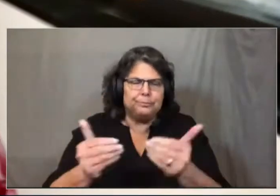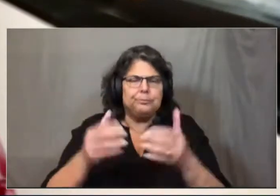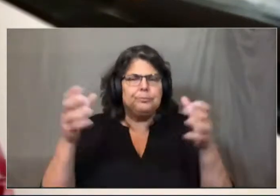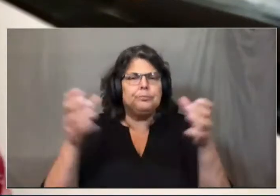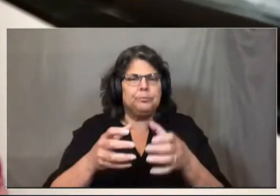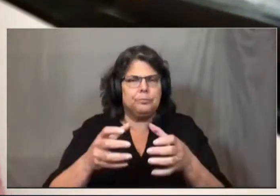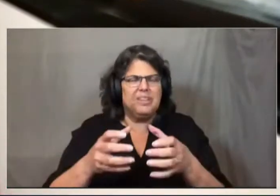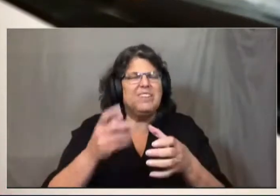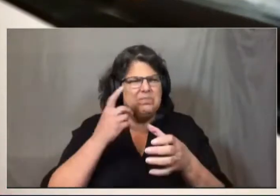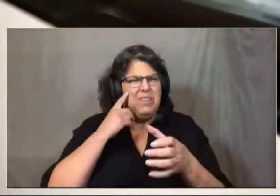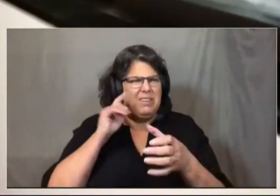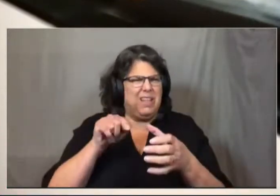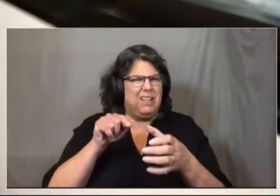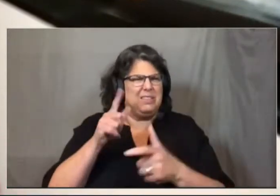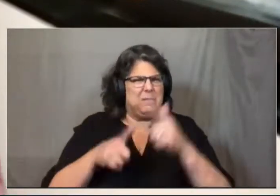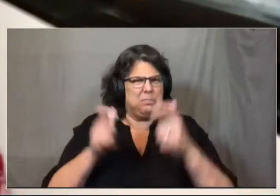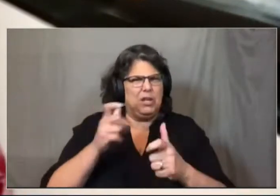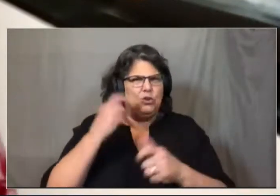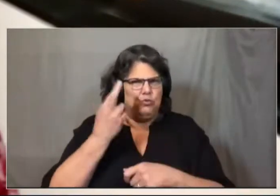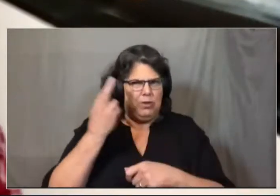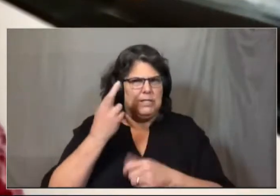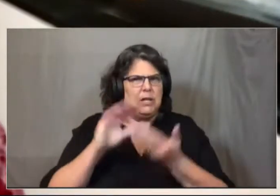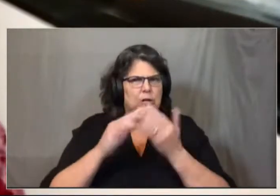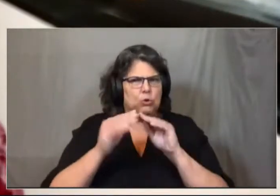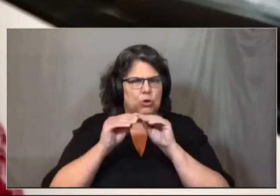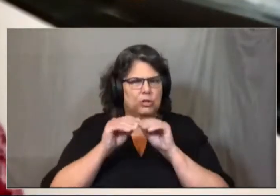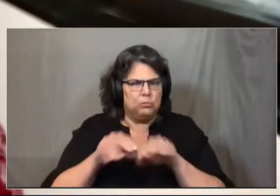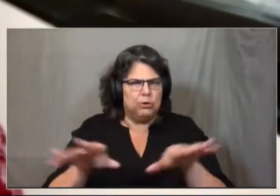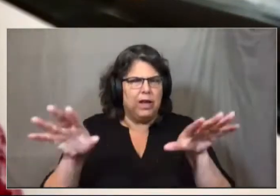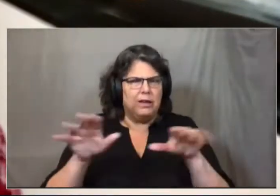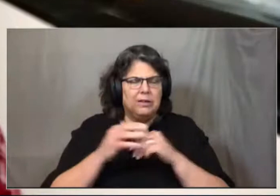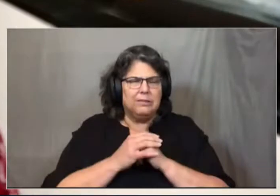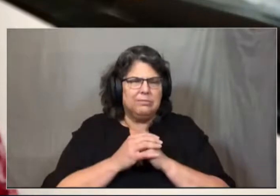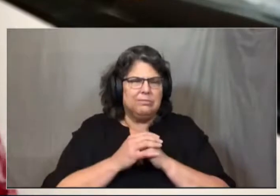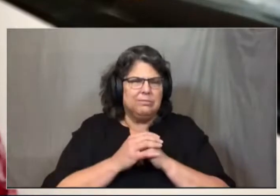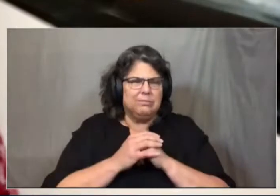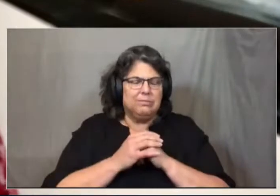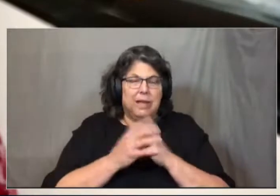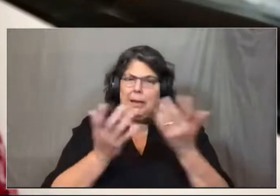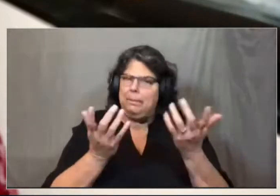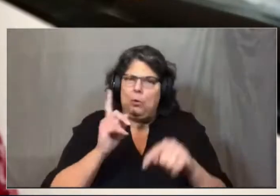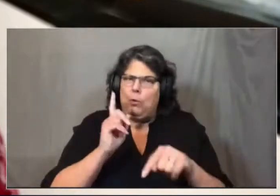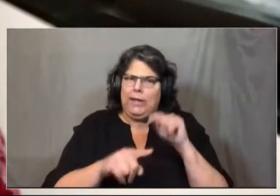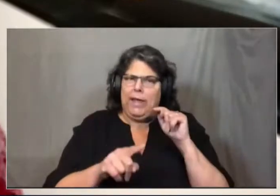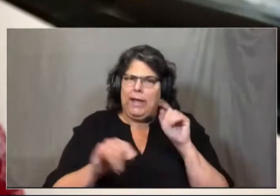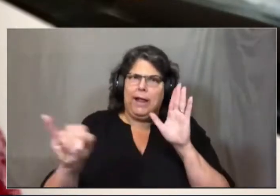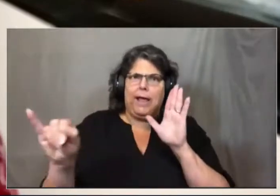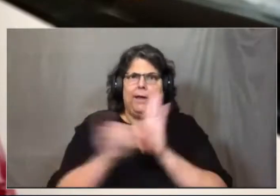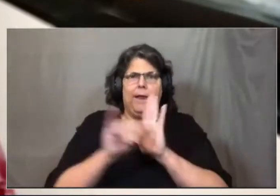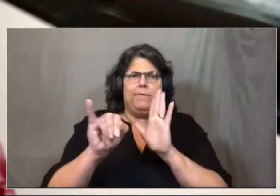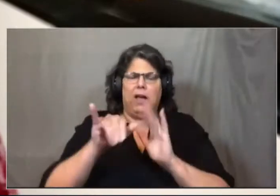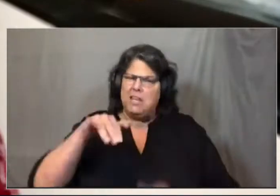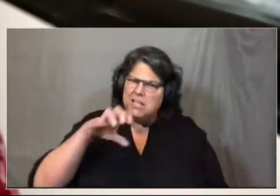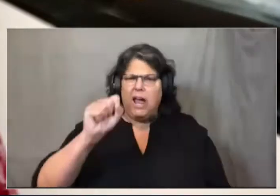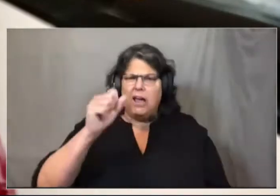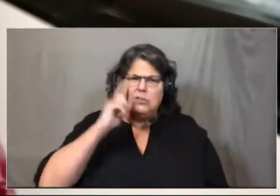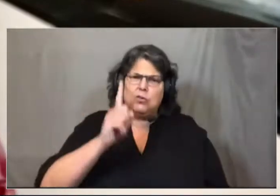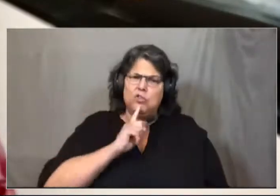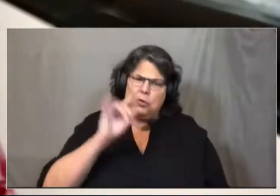main cause under community spread. But it's not something that we can definitely identify. Oh, it was that event.